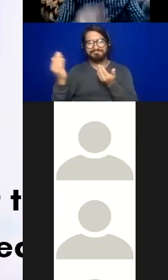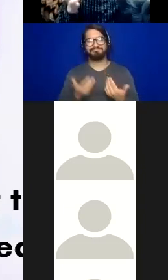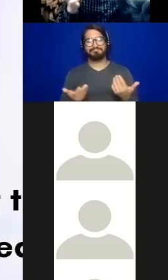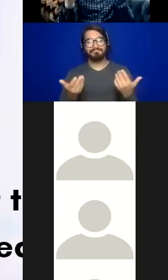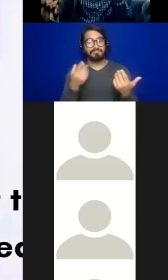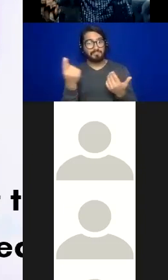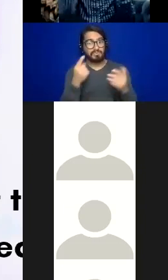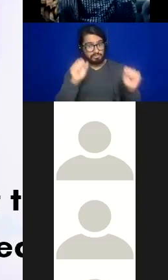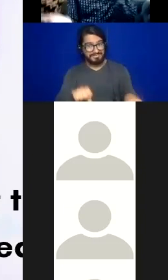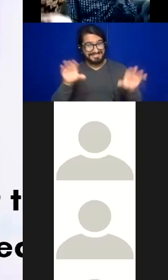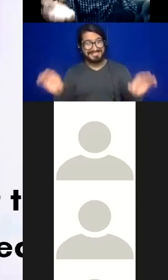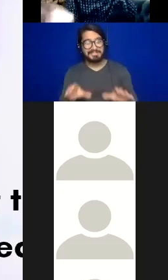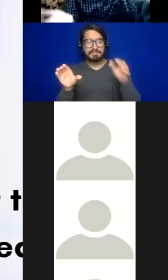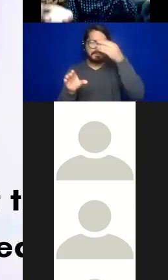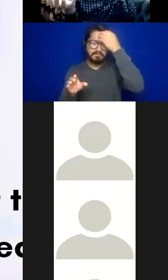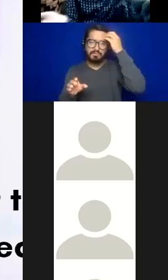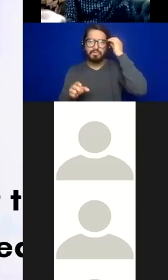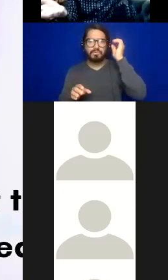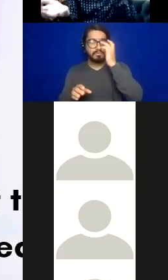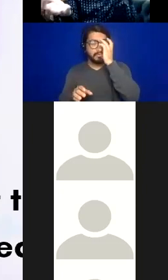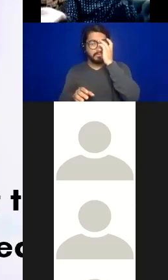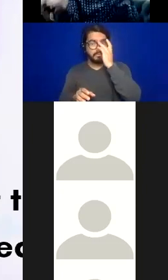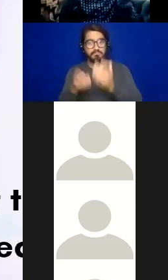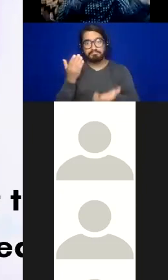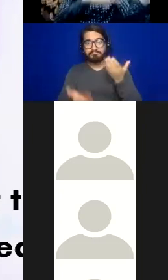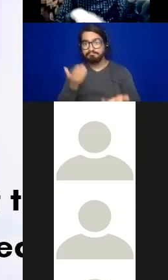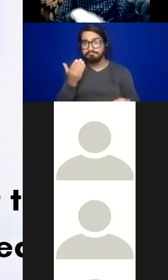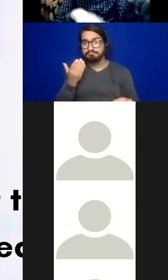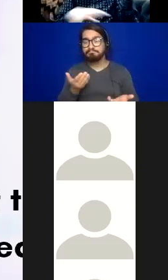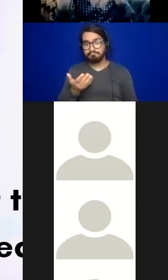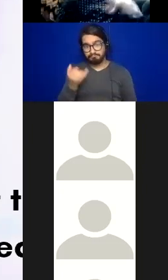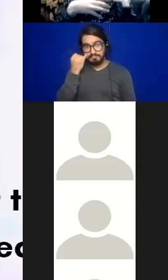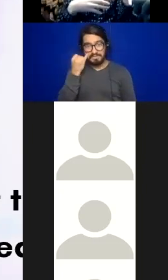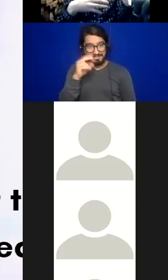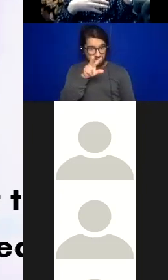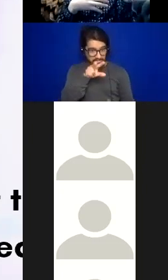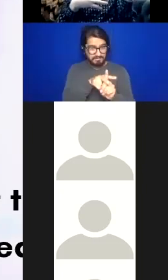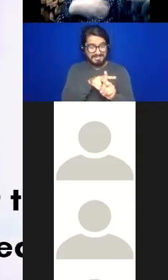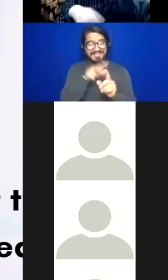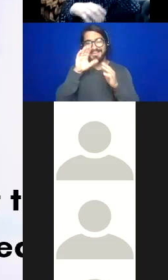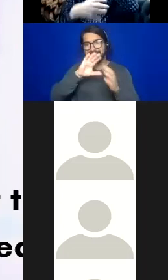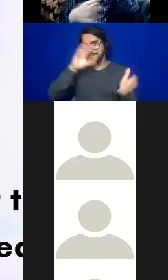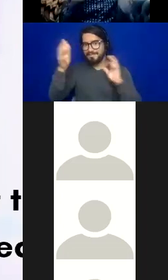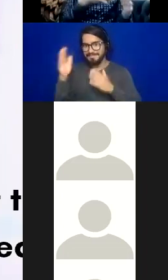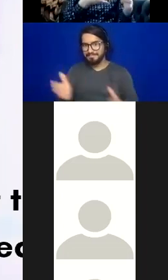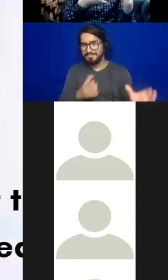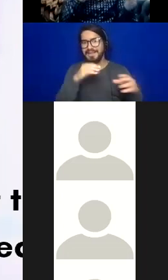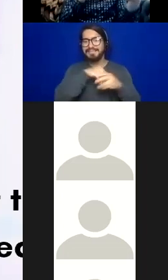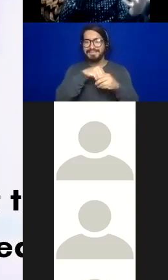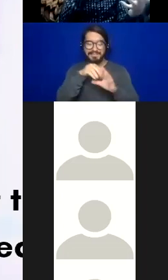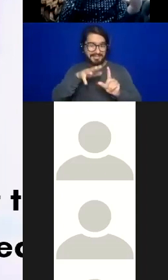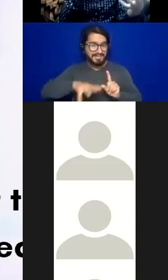is fold, like you could make if you implement crisis planning in the context of